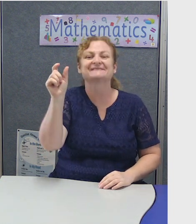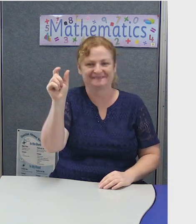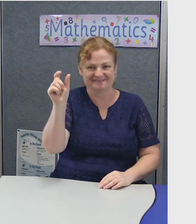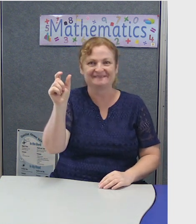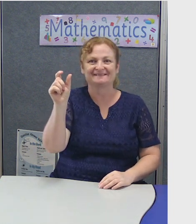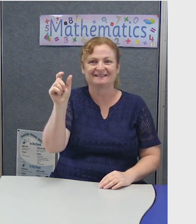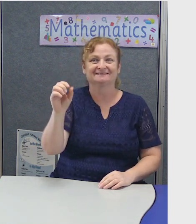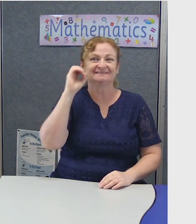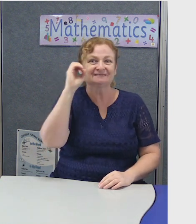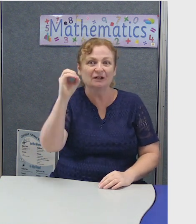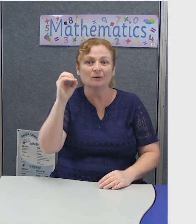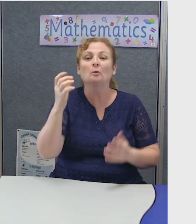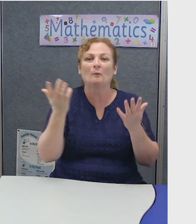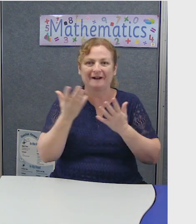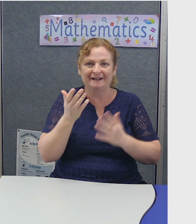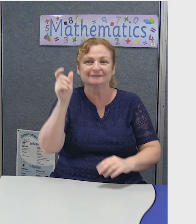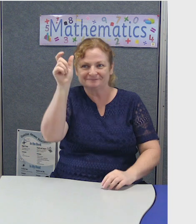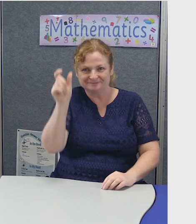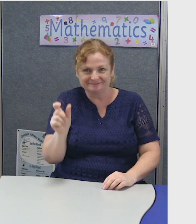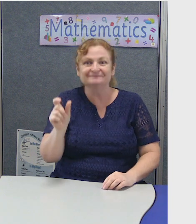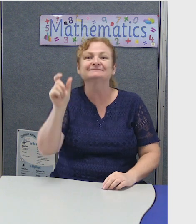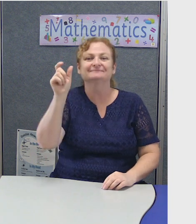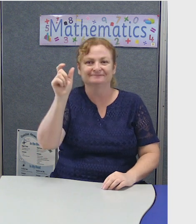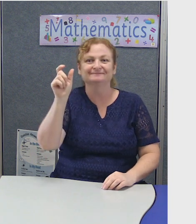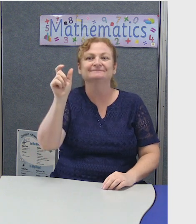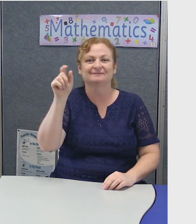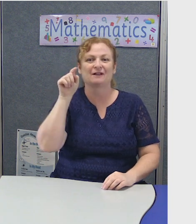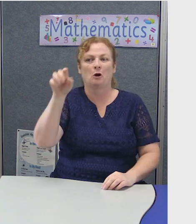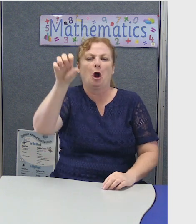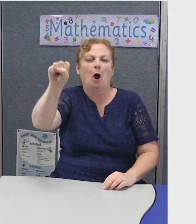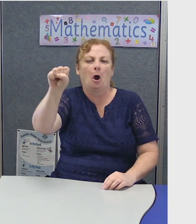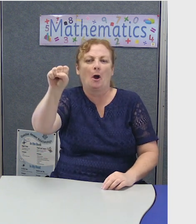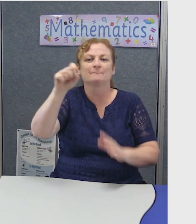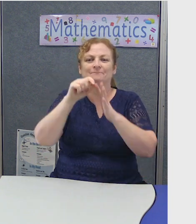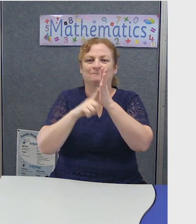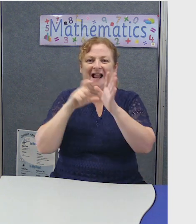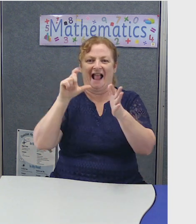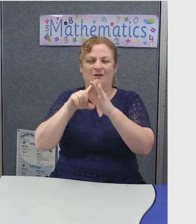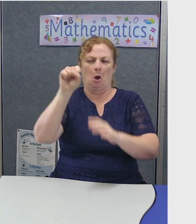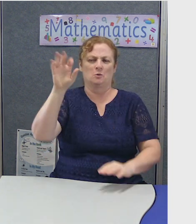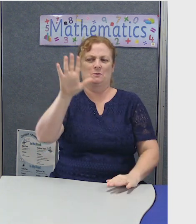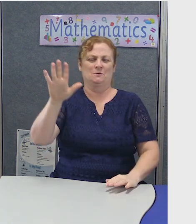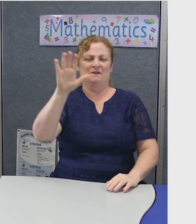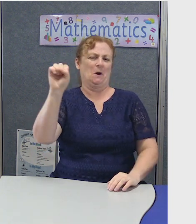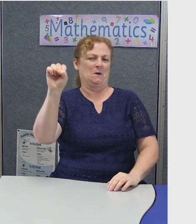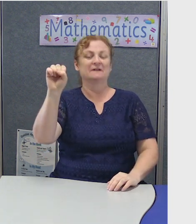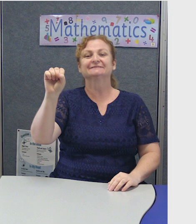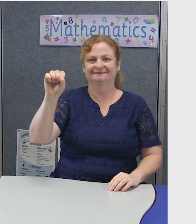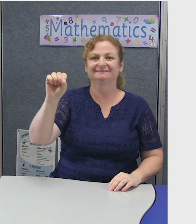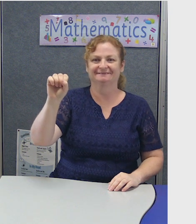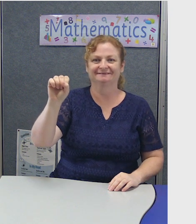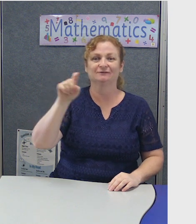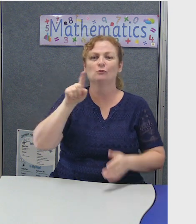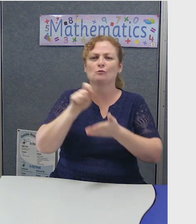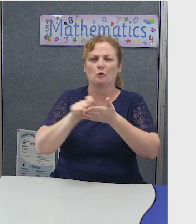Zero is used as a placeholder, so we can write a numeral correctly. The zero shows there is